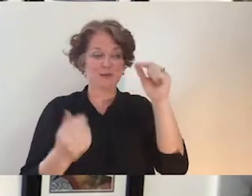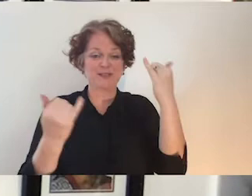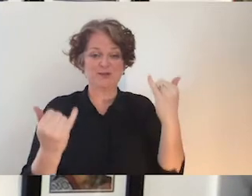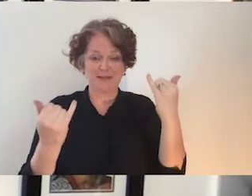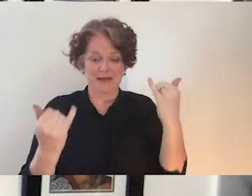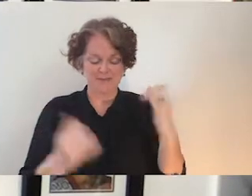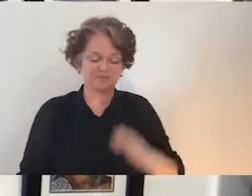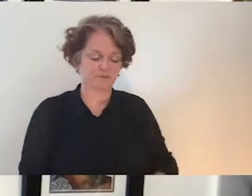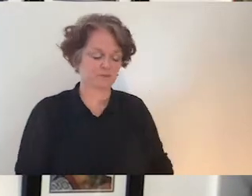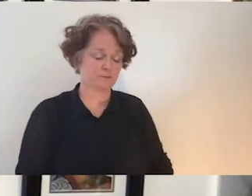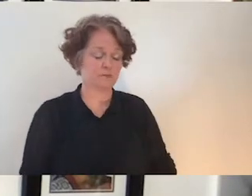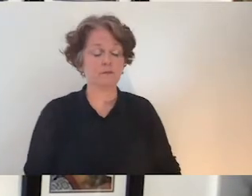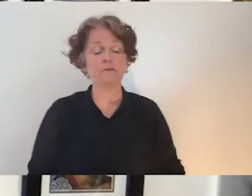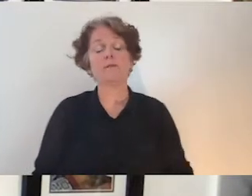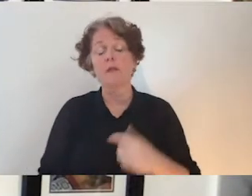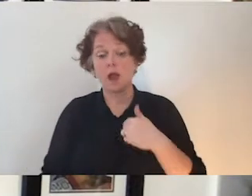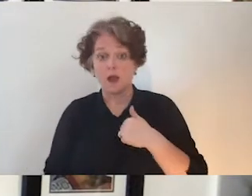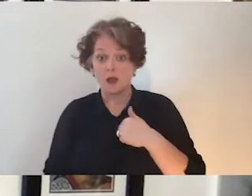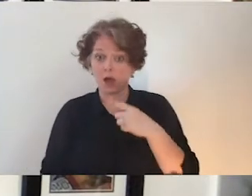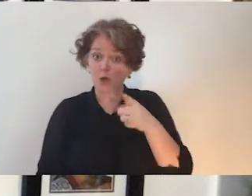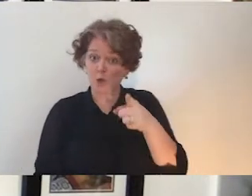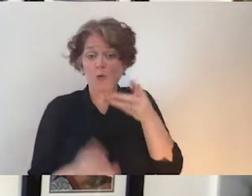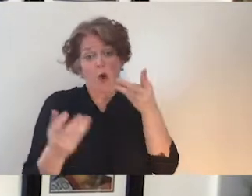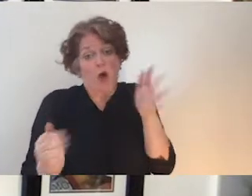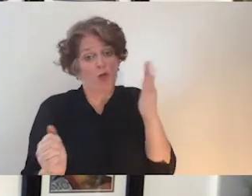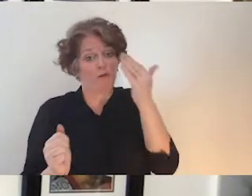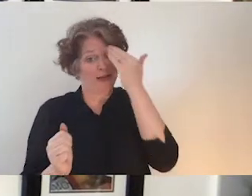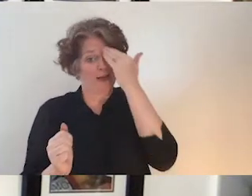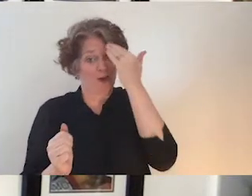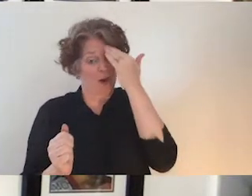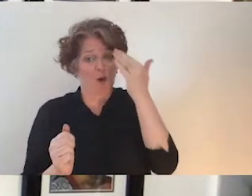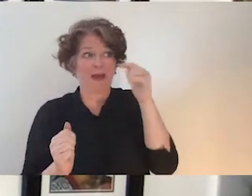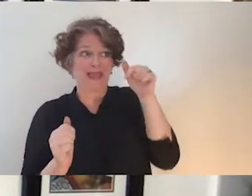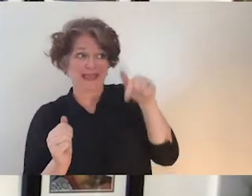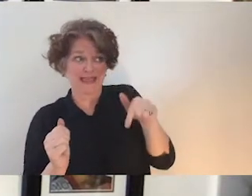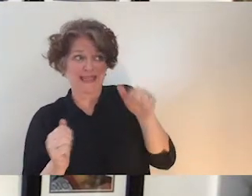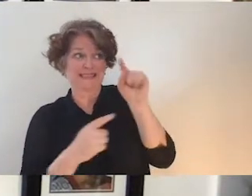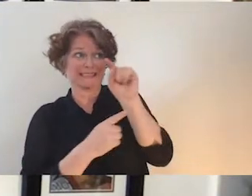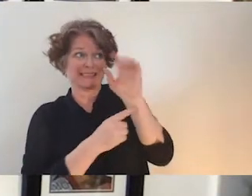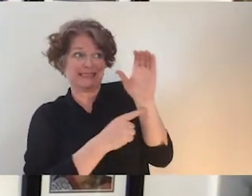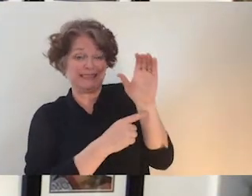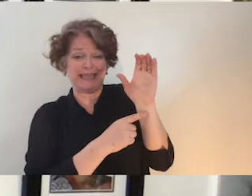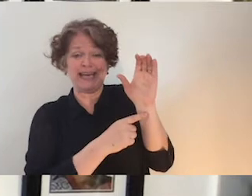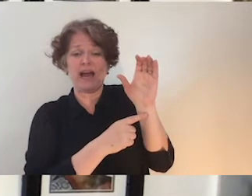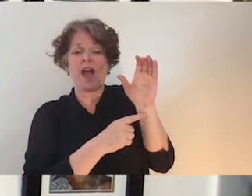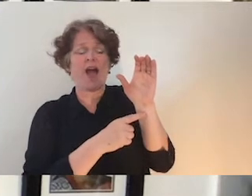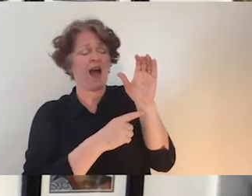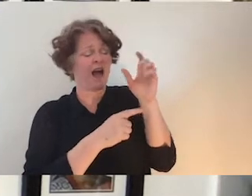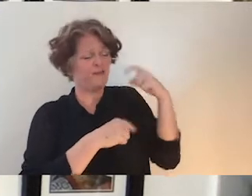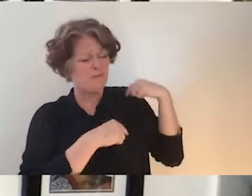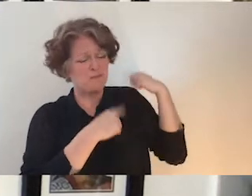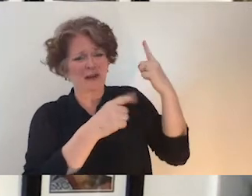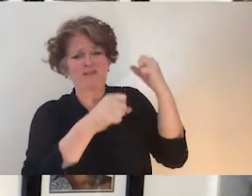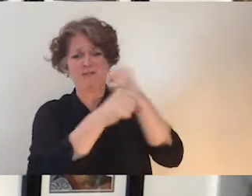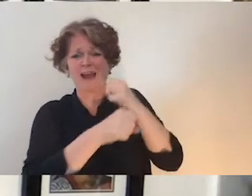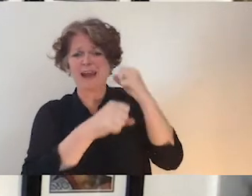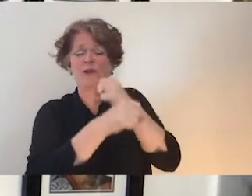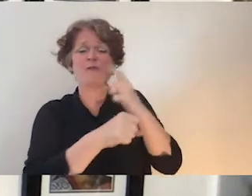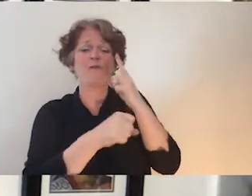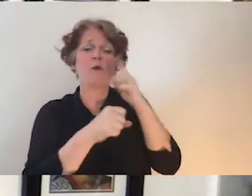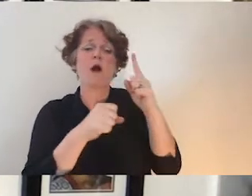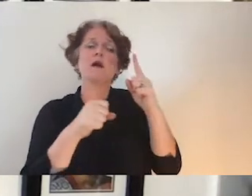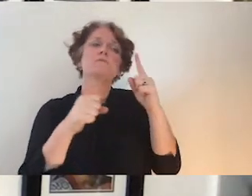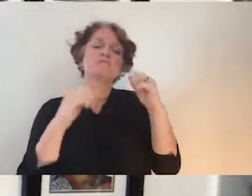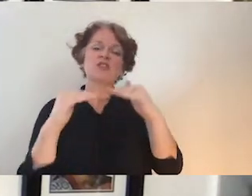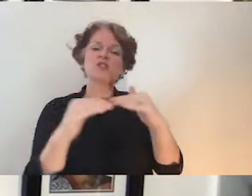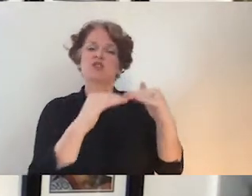Convocation today. I know I do not have to tell you that the college from which you are now graduates has been a beacon in the fight for a more